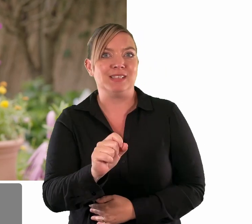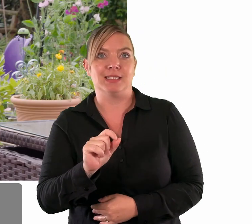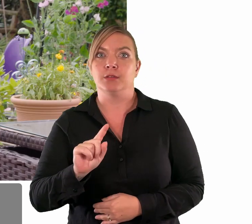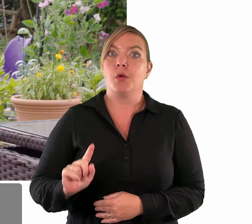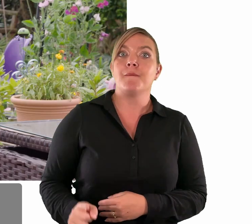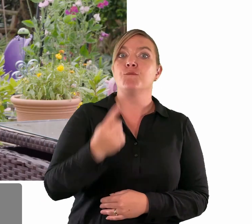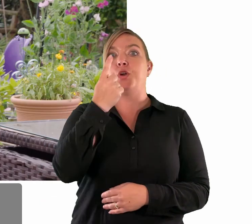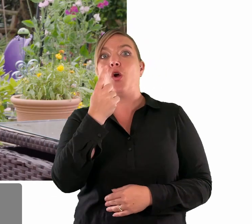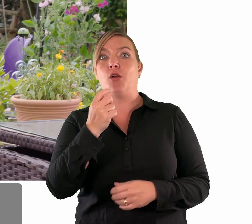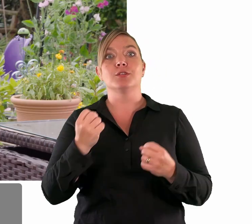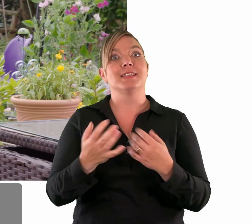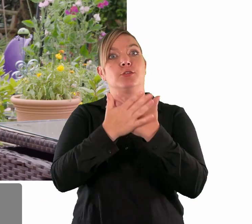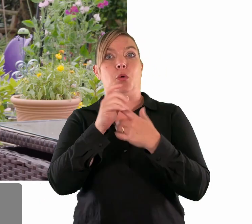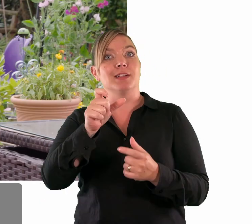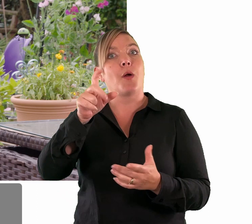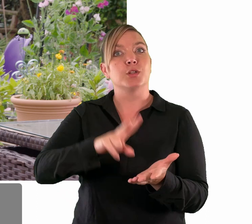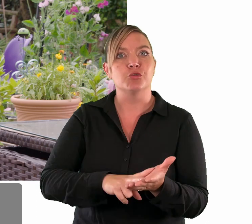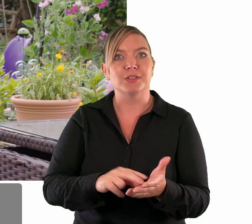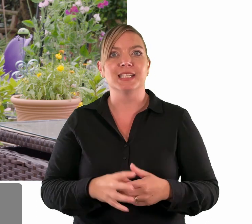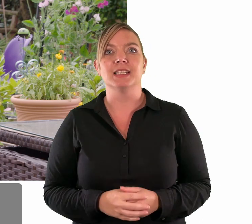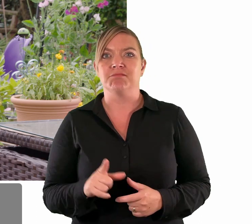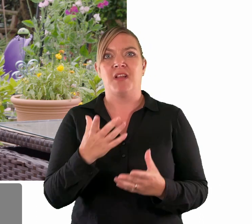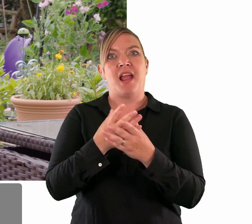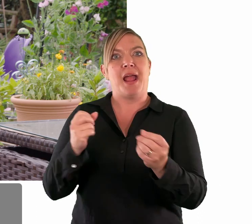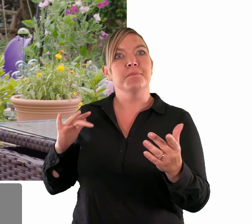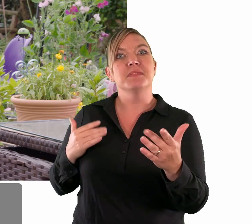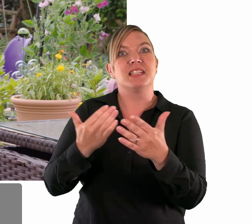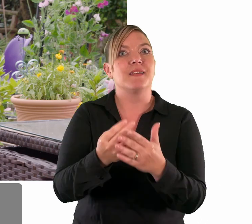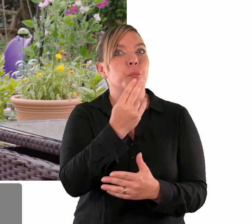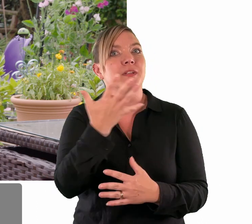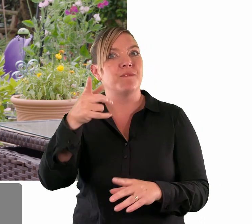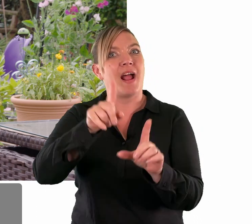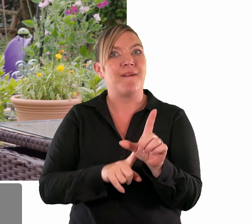Coventry. It's been empty for today 25 years, been derelict since